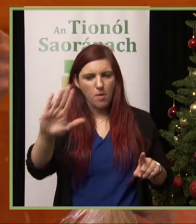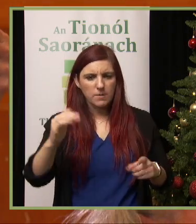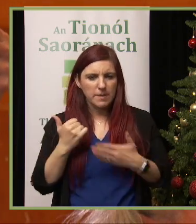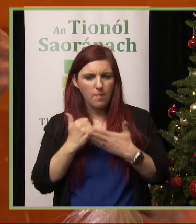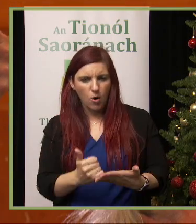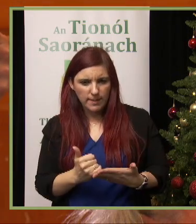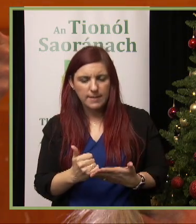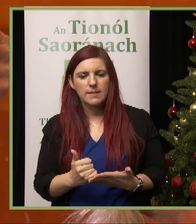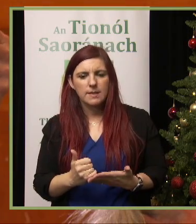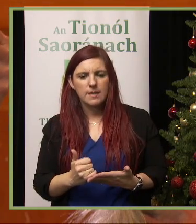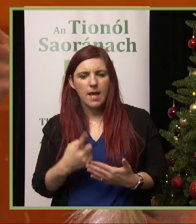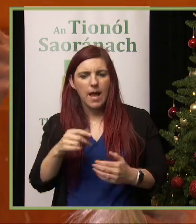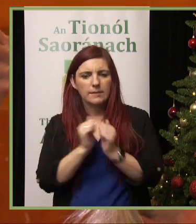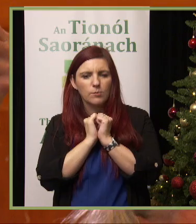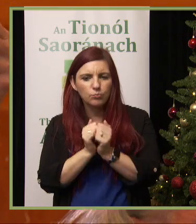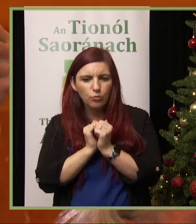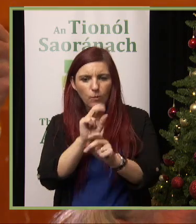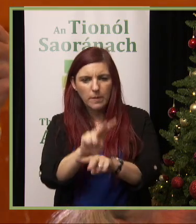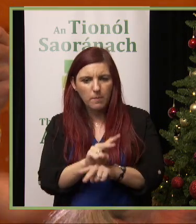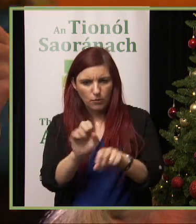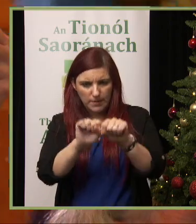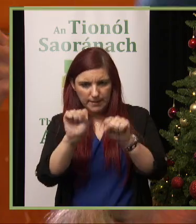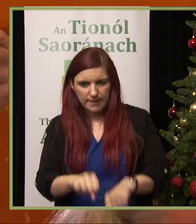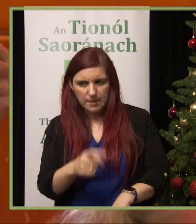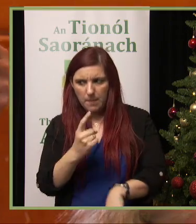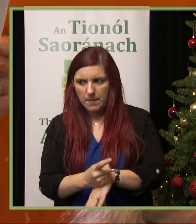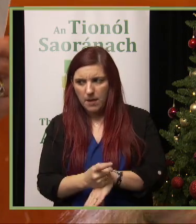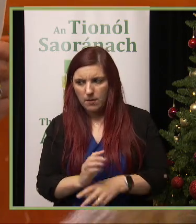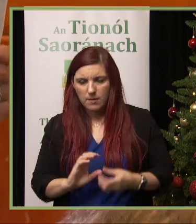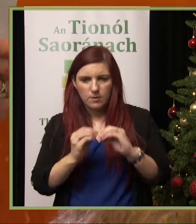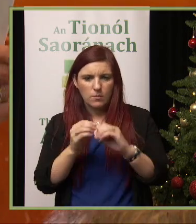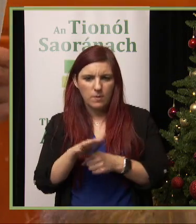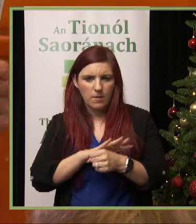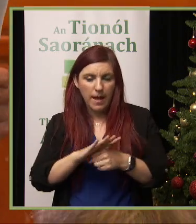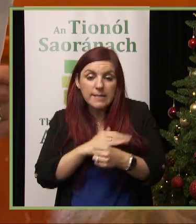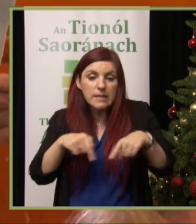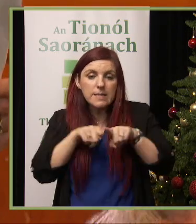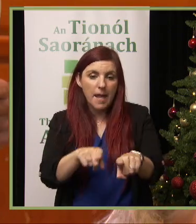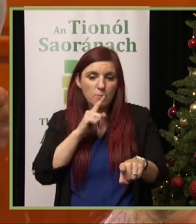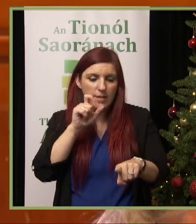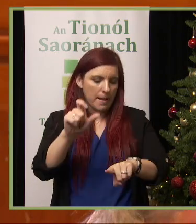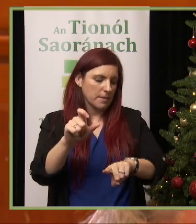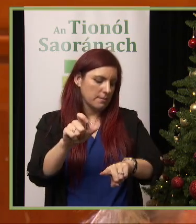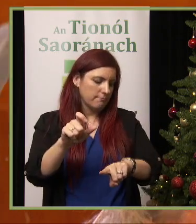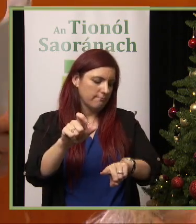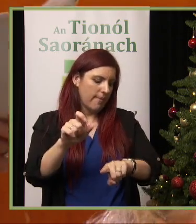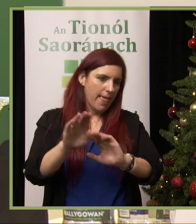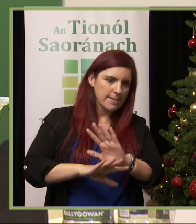and appropriate monitoring systems designed to suit their local environment. It's very much the same, but it's just more stronger.